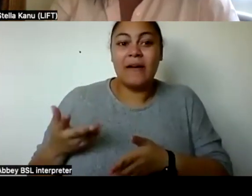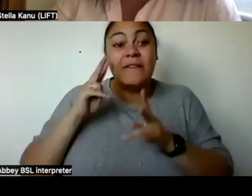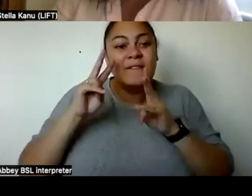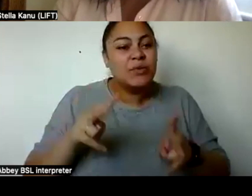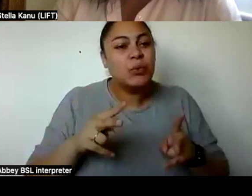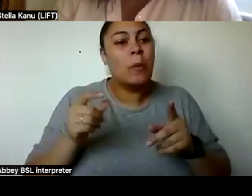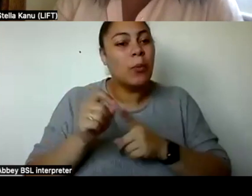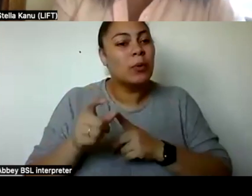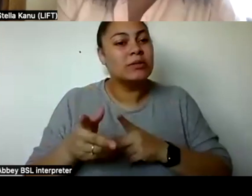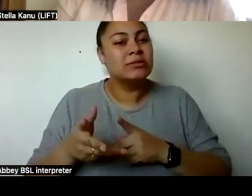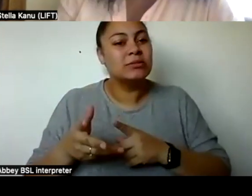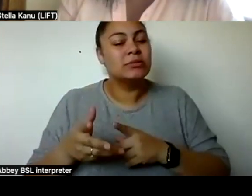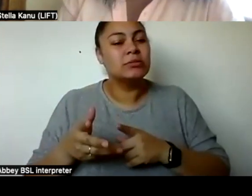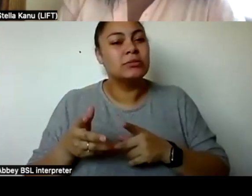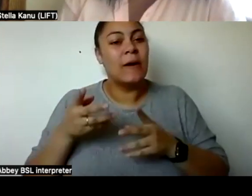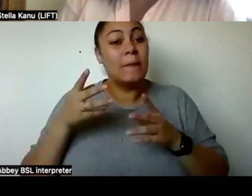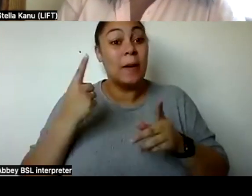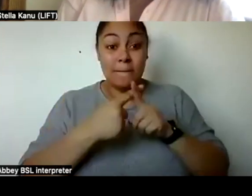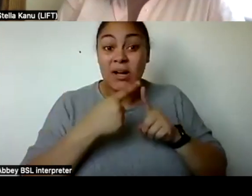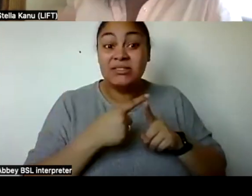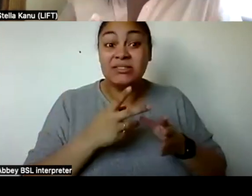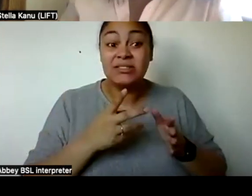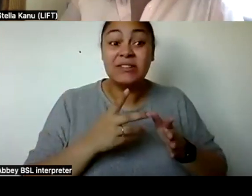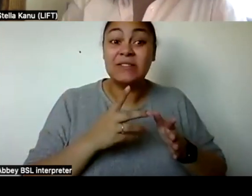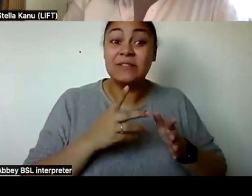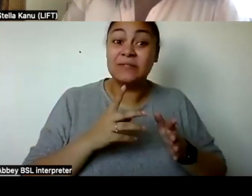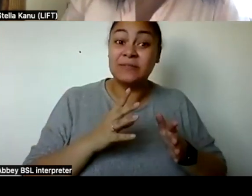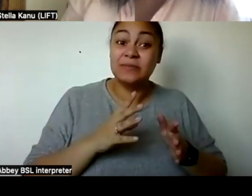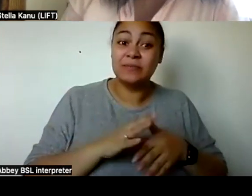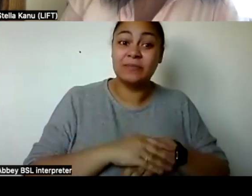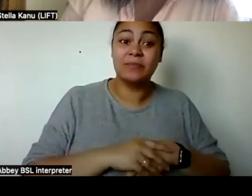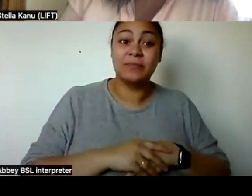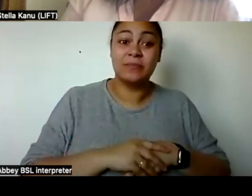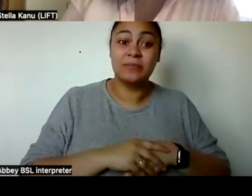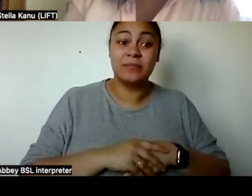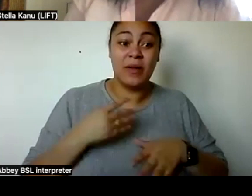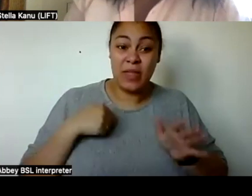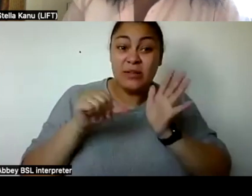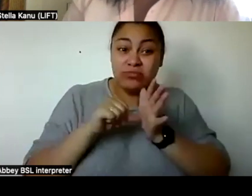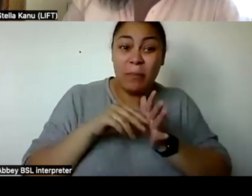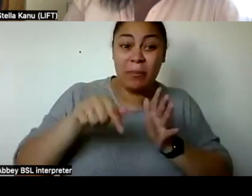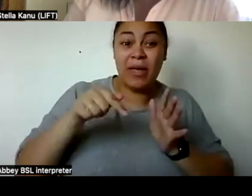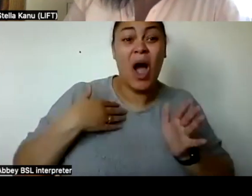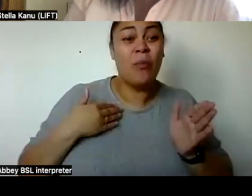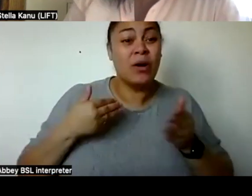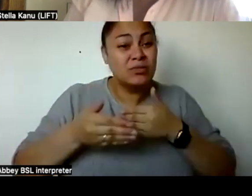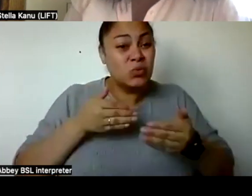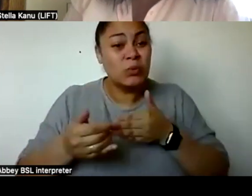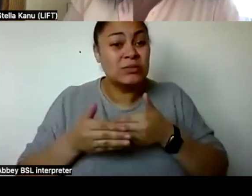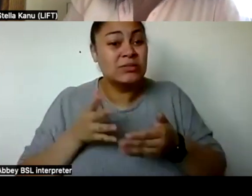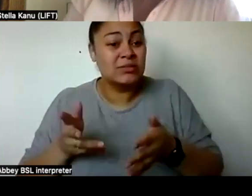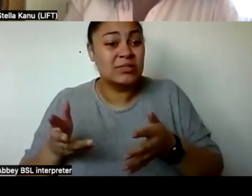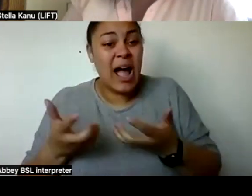points that can be positive, but also can be, yeah, there's an issue here. I want to kind of deal with that. And that's something that is